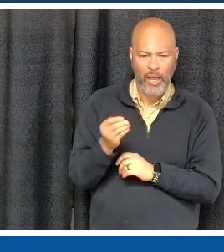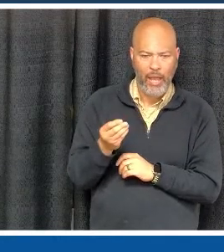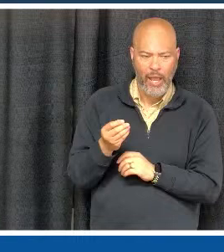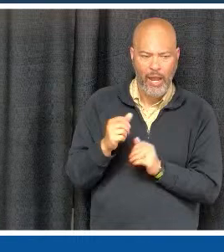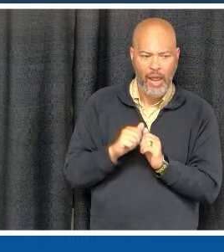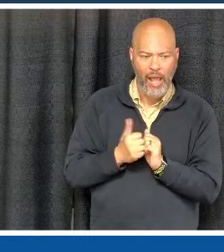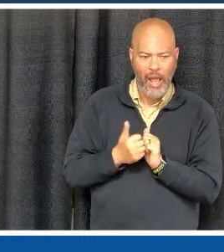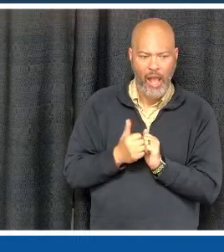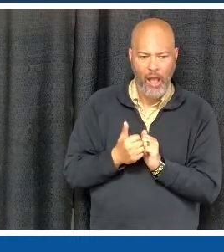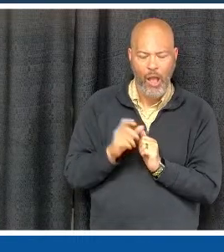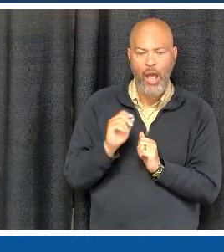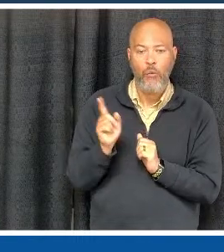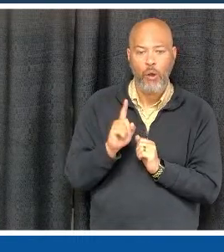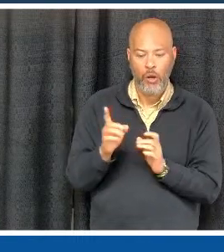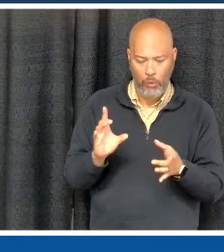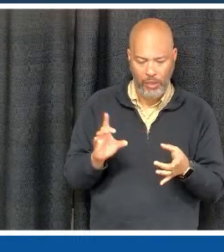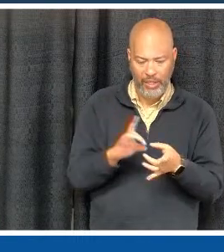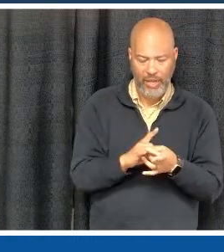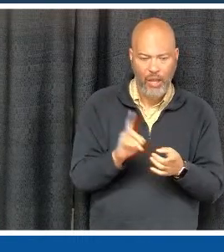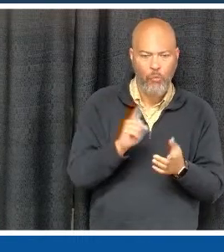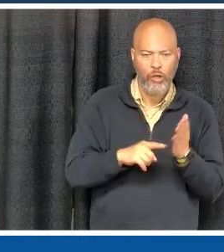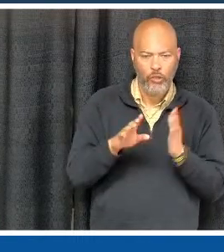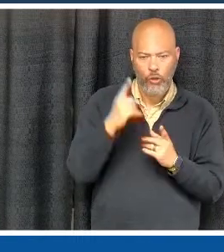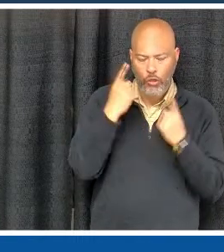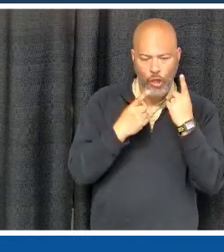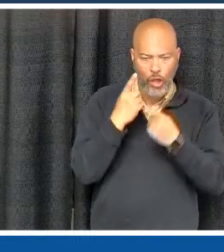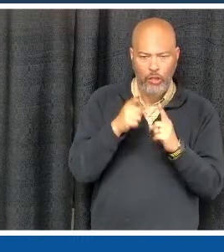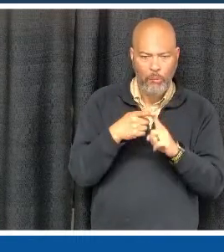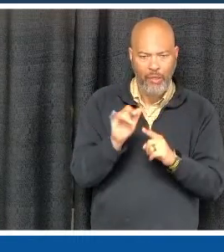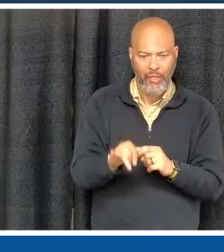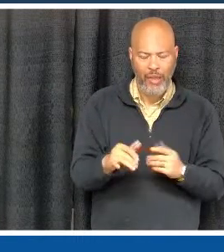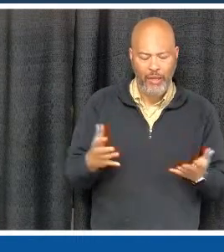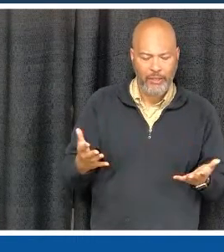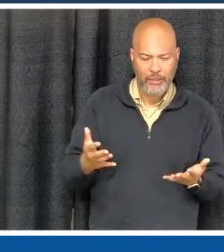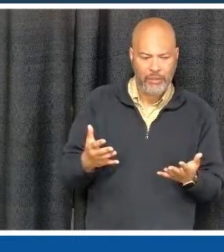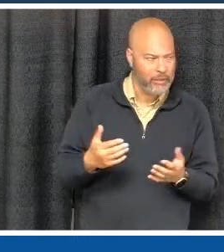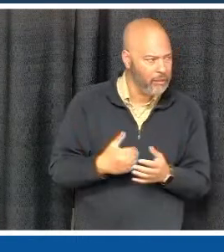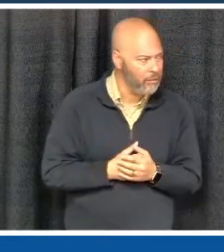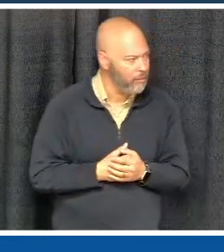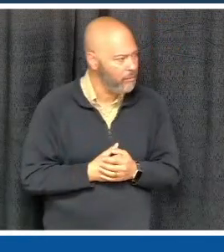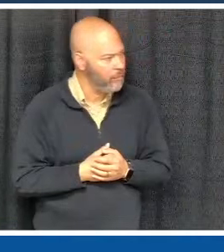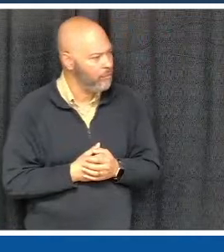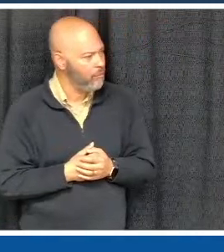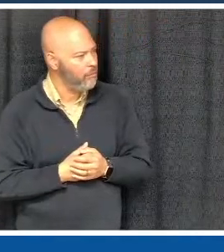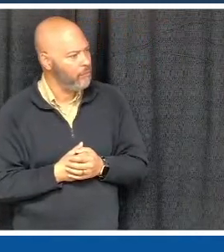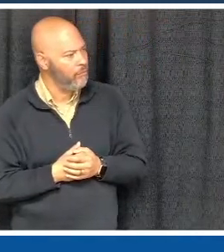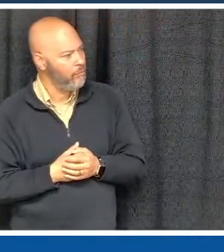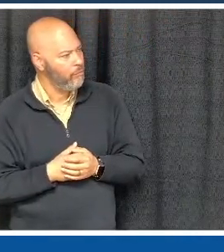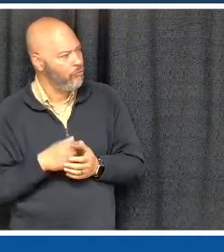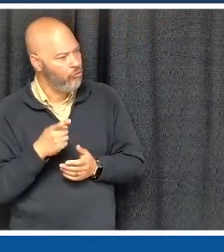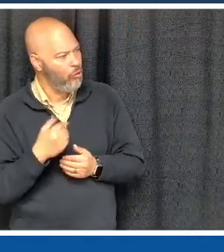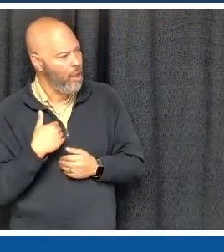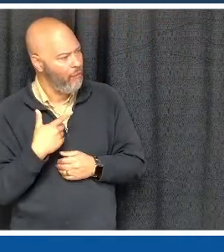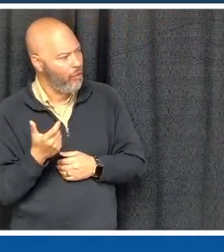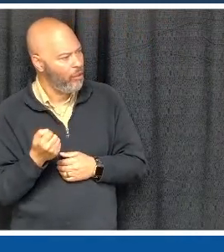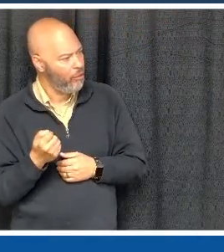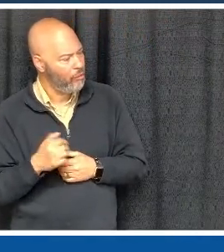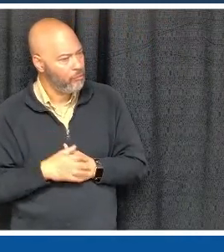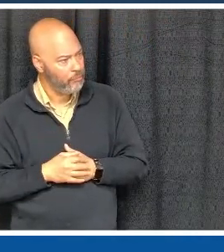how, Sure. or where it's going to connect now? What are your thoughts in regard to that? Jeff, you have a clicker? Oh, it's right there,